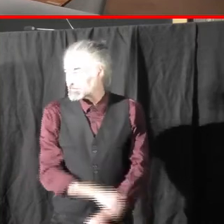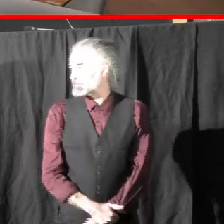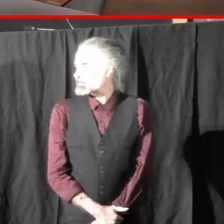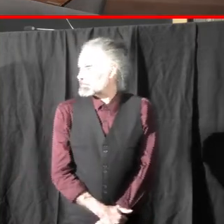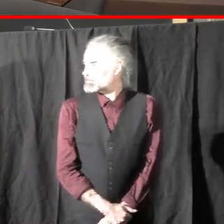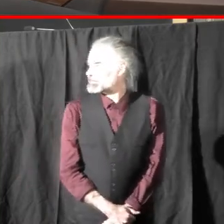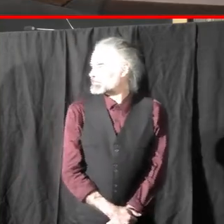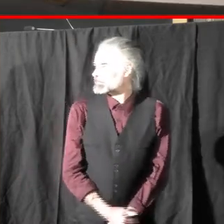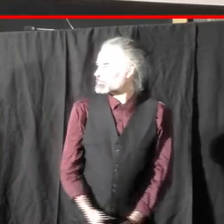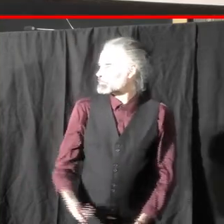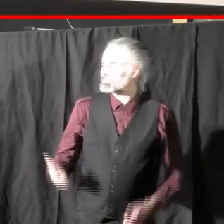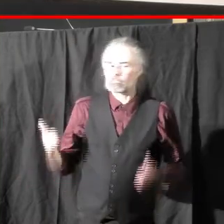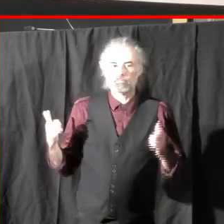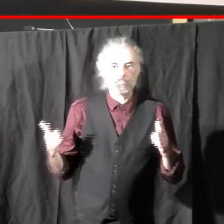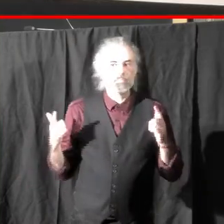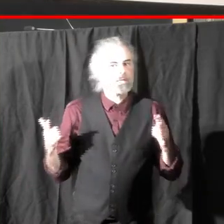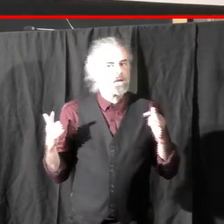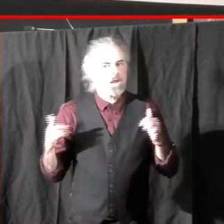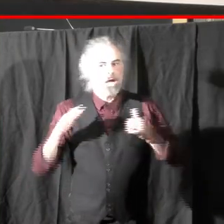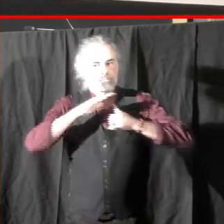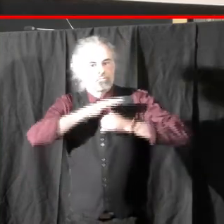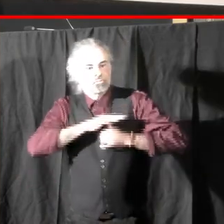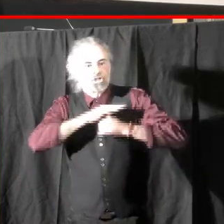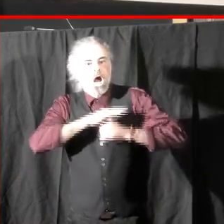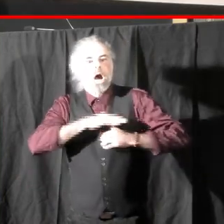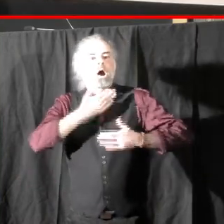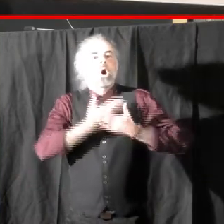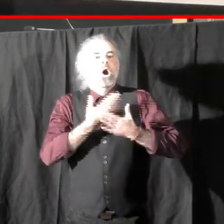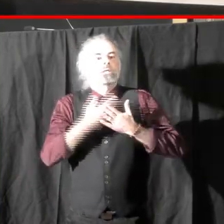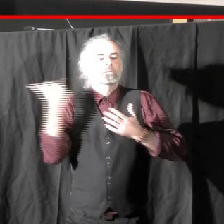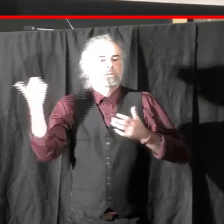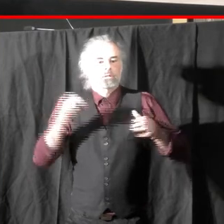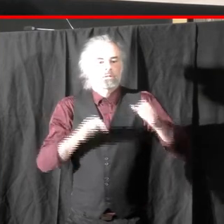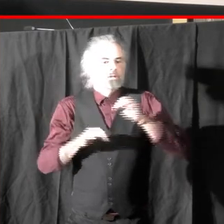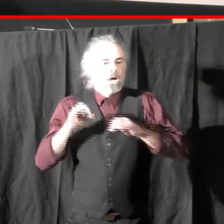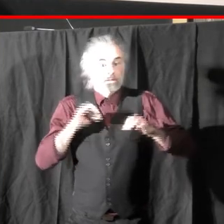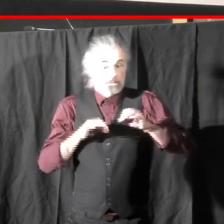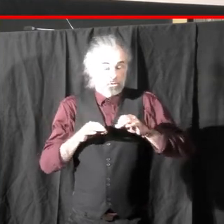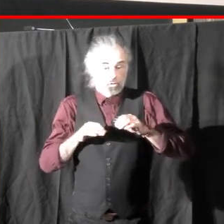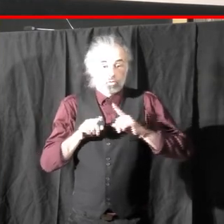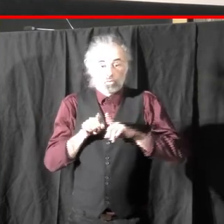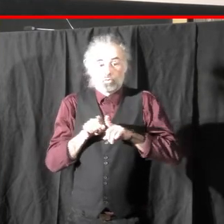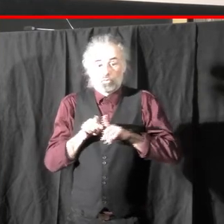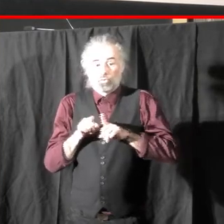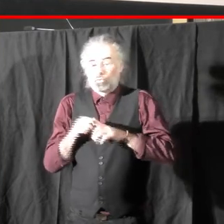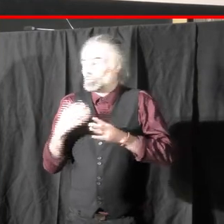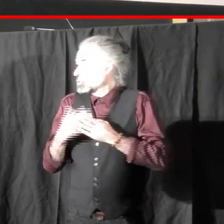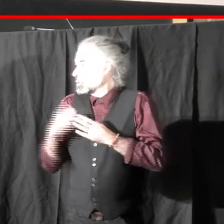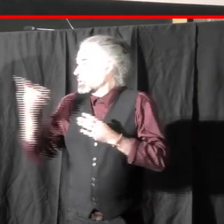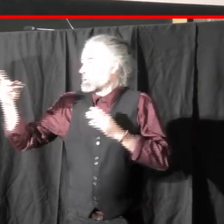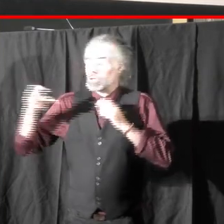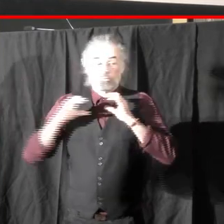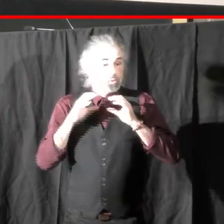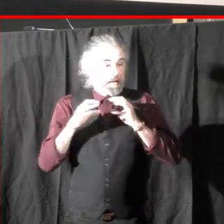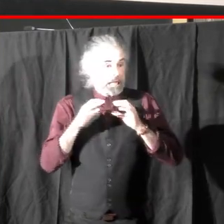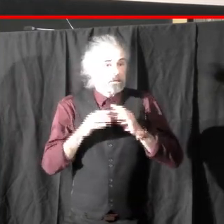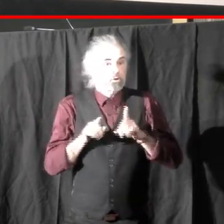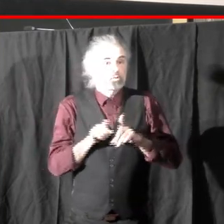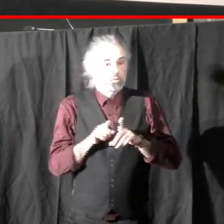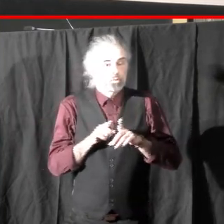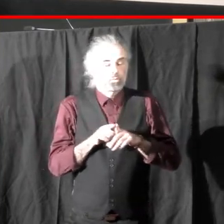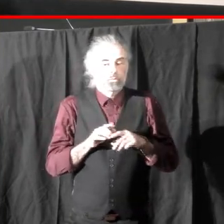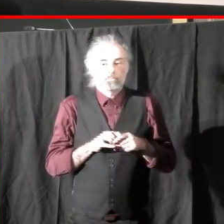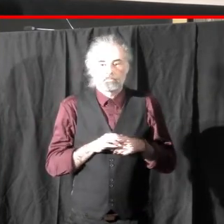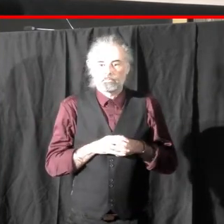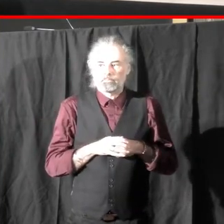There was definitely a lot of pressure originally on scientists. And then a little bit of pressure on science communicator and